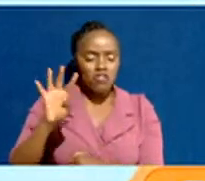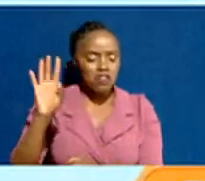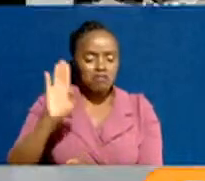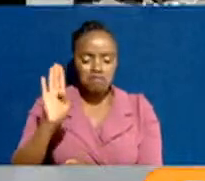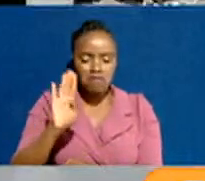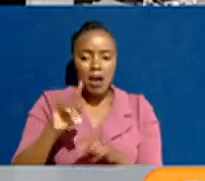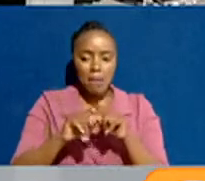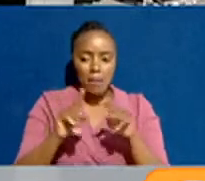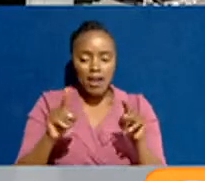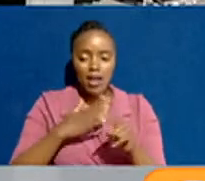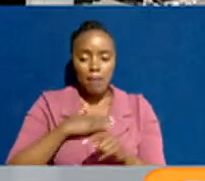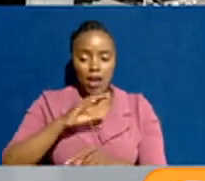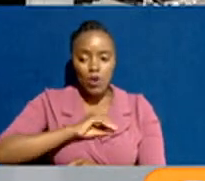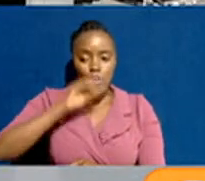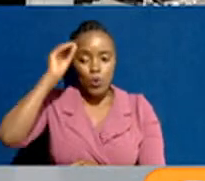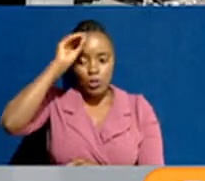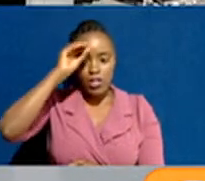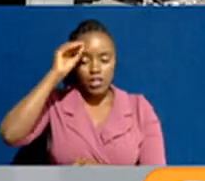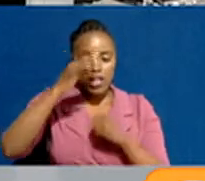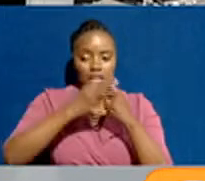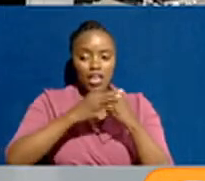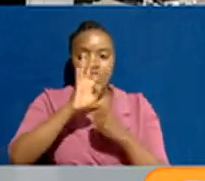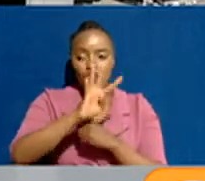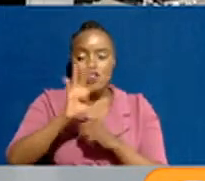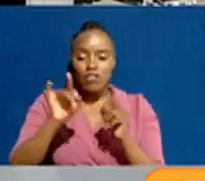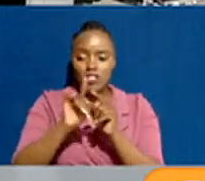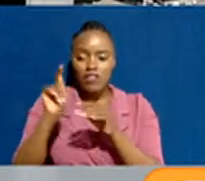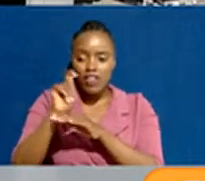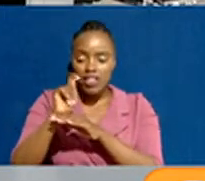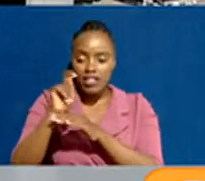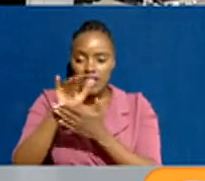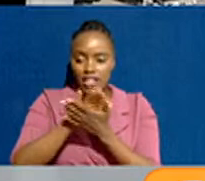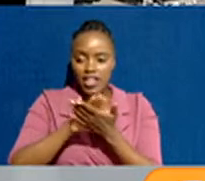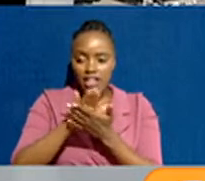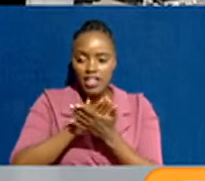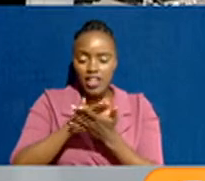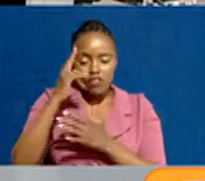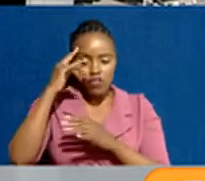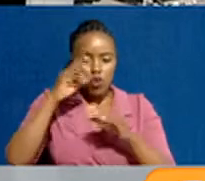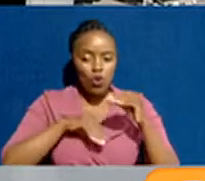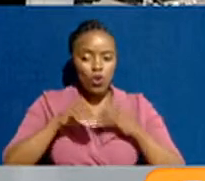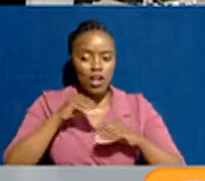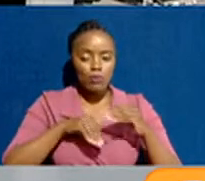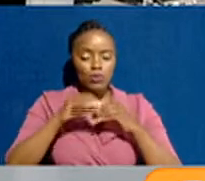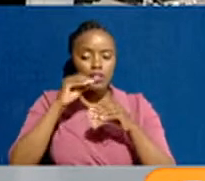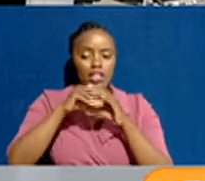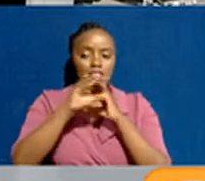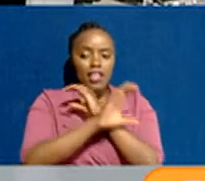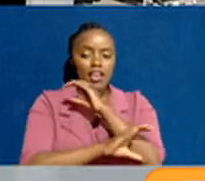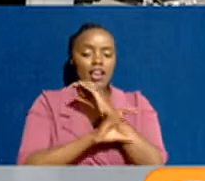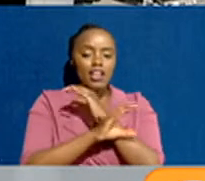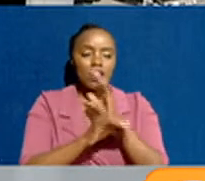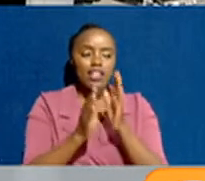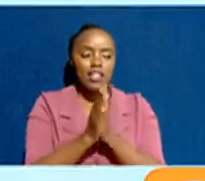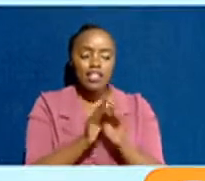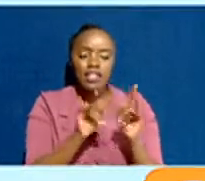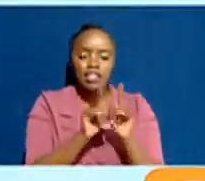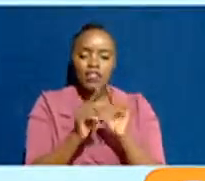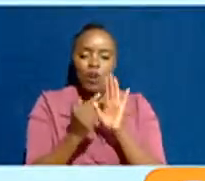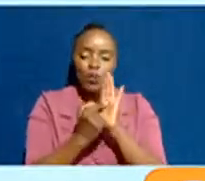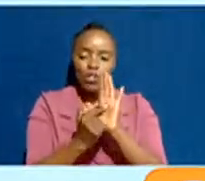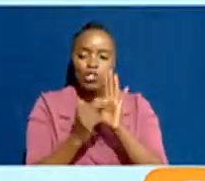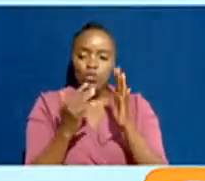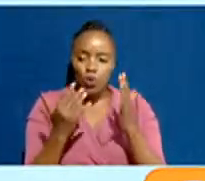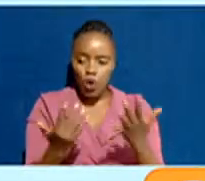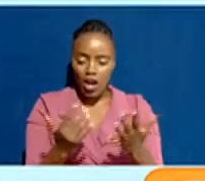And in my view, 844 was the training ground for corruption in this country. And I will demonstrate.